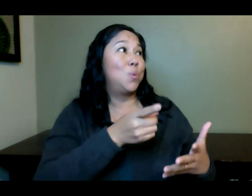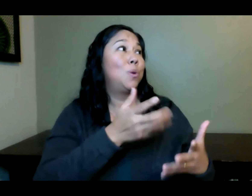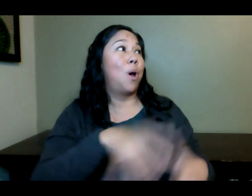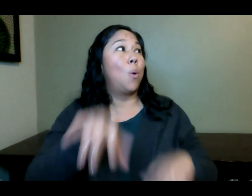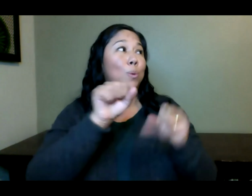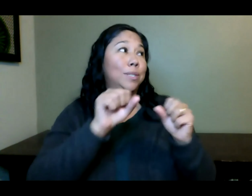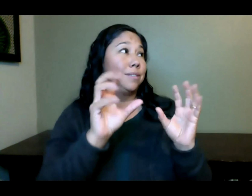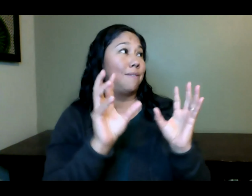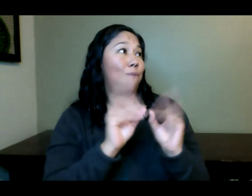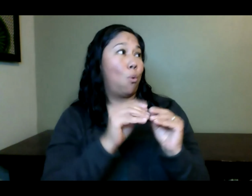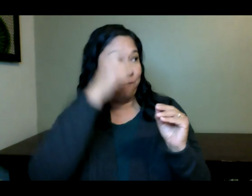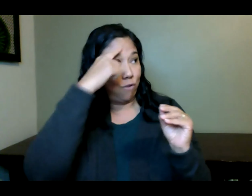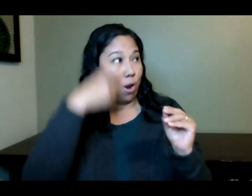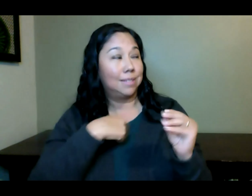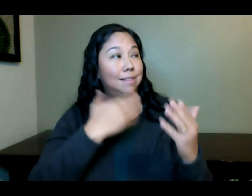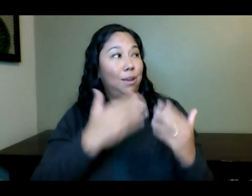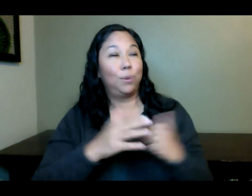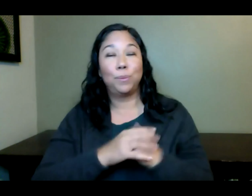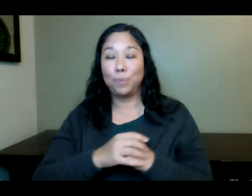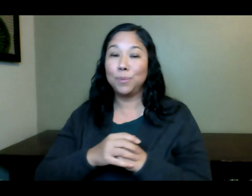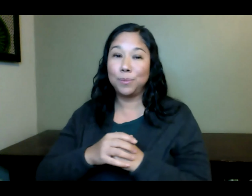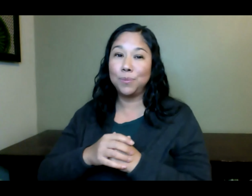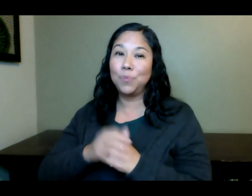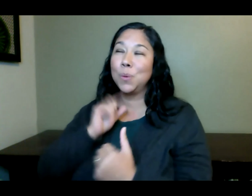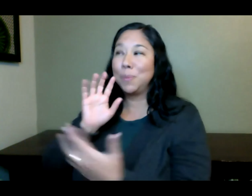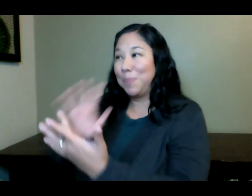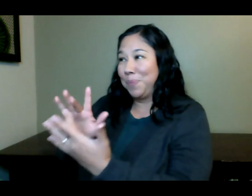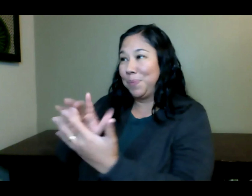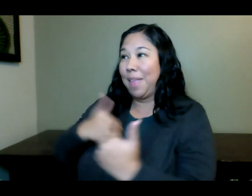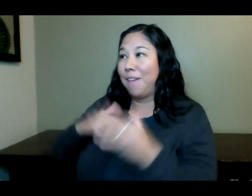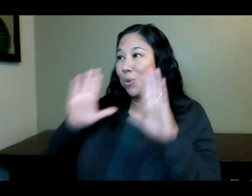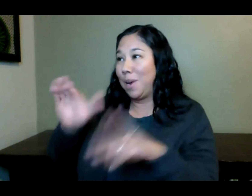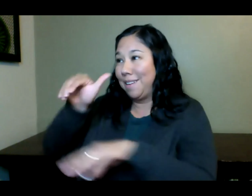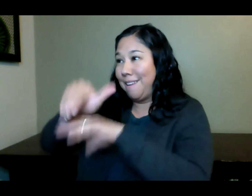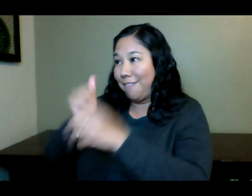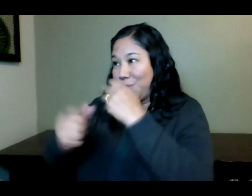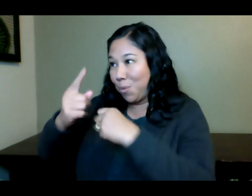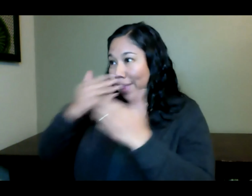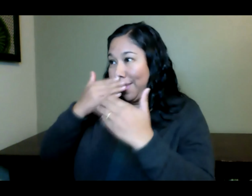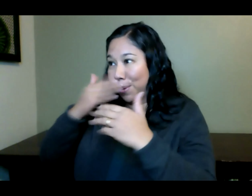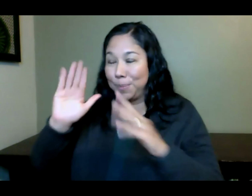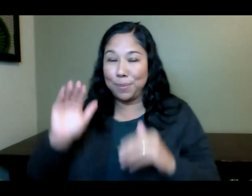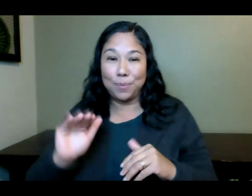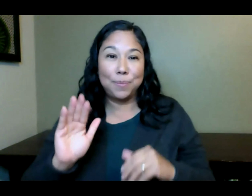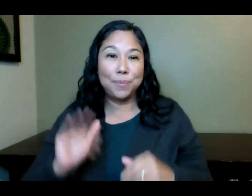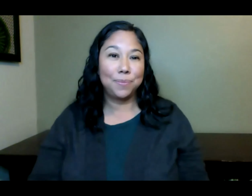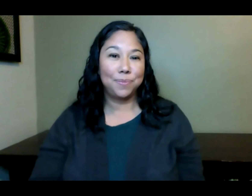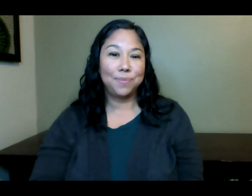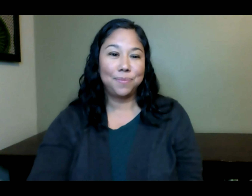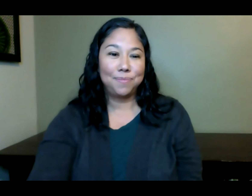So Yes. thanks. Okay. Well, we'll be in touch. Have a great night, All right. everyone. Thank you. Bye-bye.